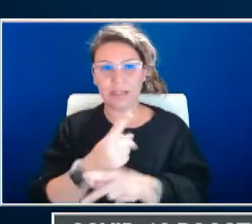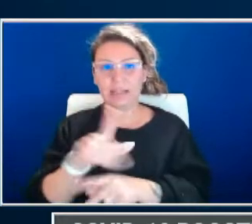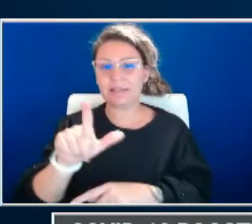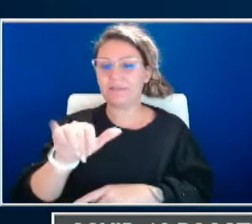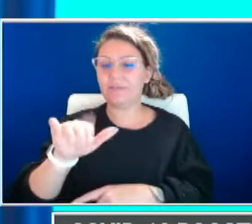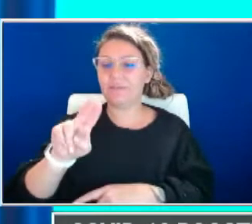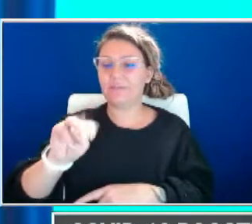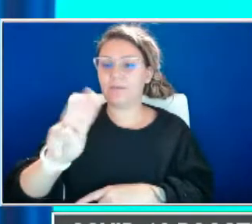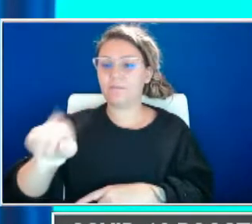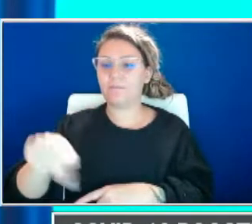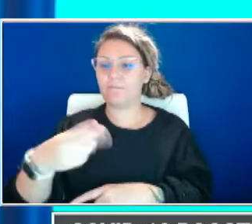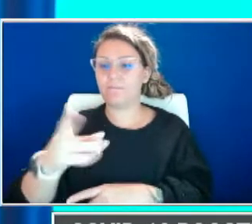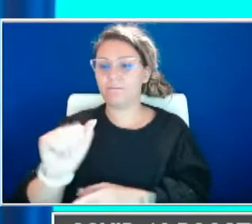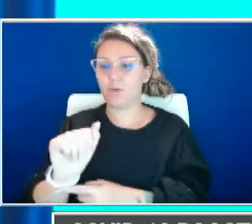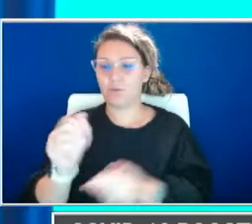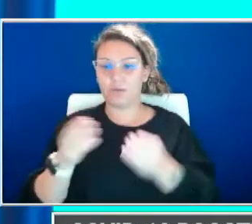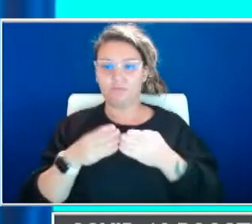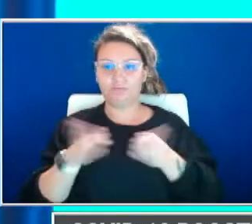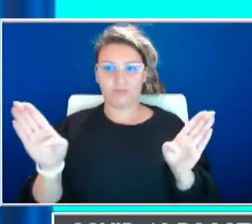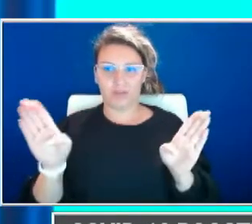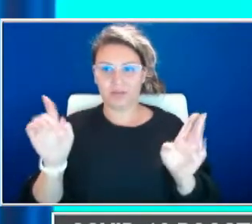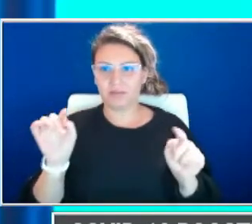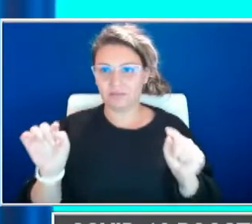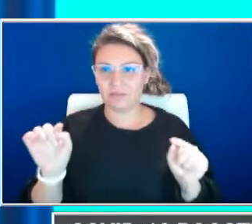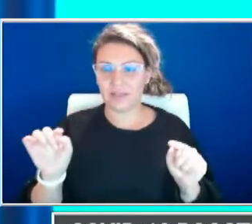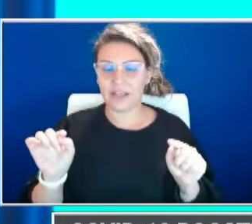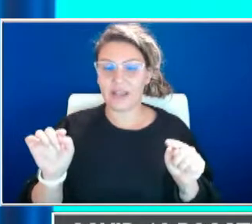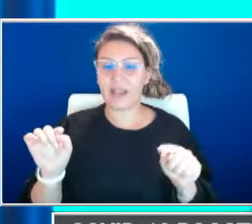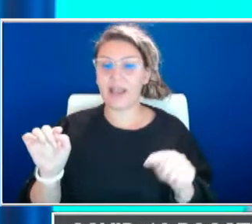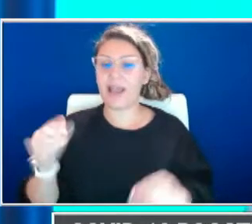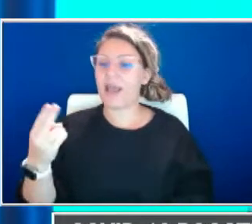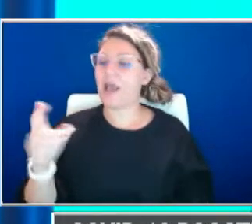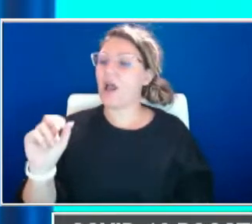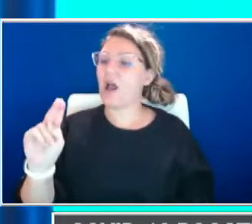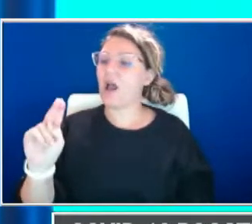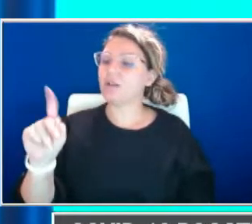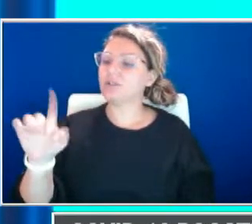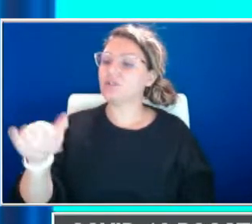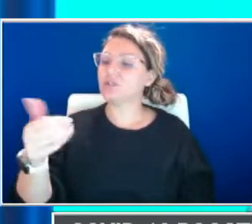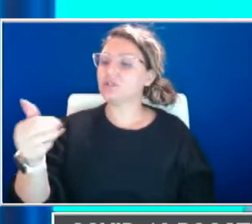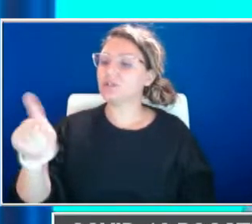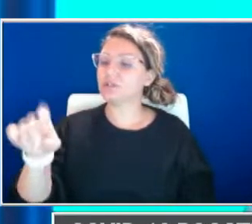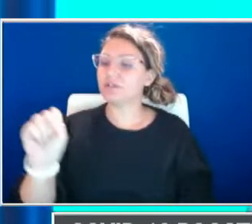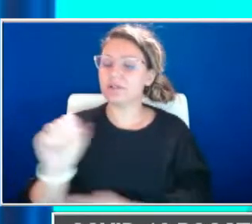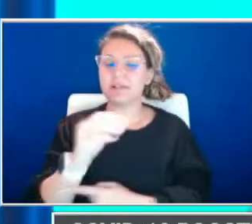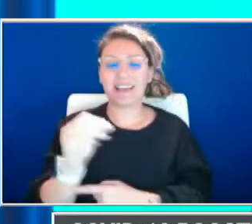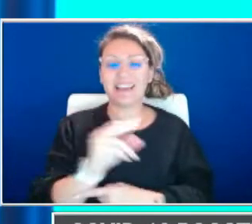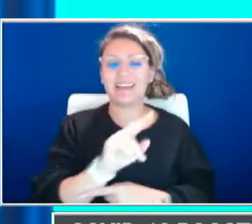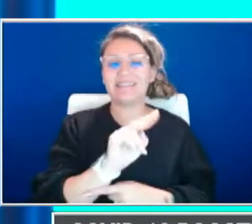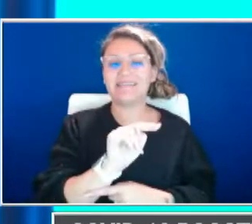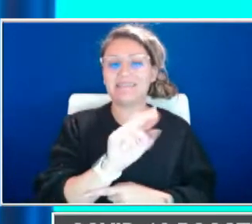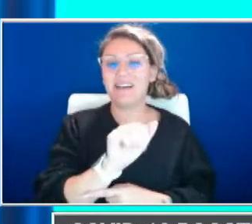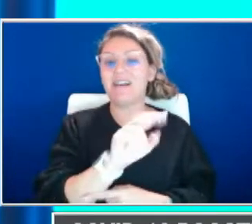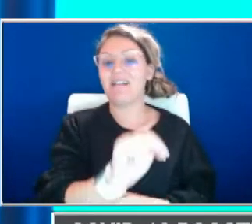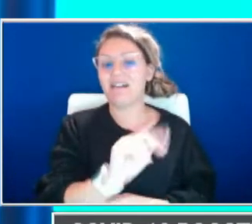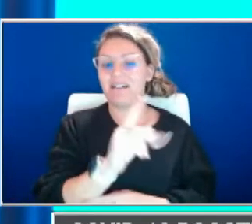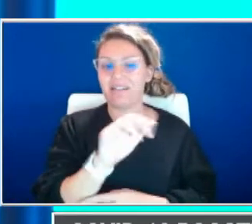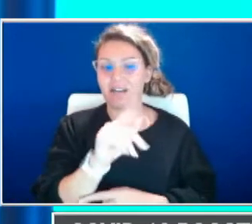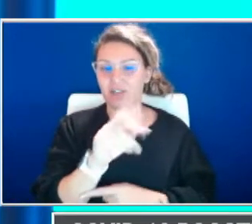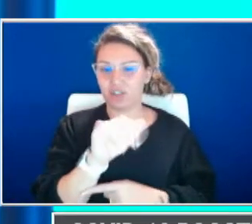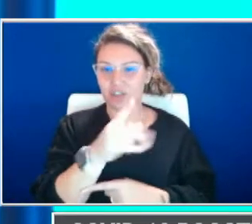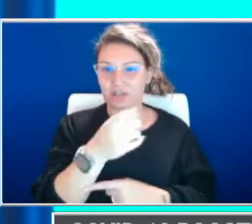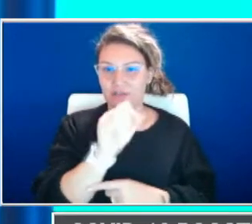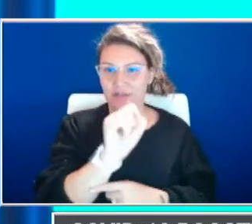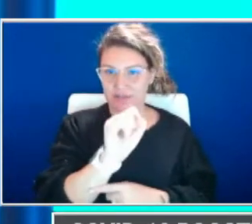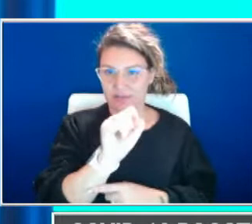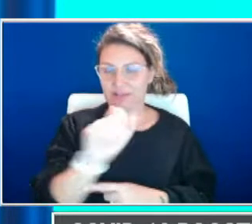so just broadly speaking, we have a Hodgkin's lymphoma and a non-Hodgkin's lymphoma. Those are both, those are both